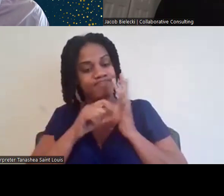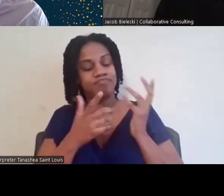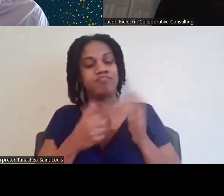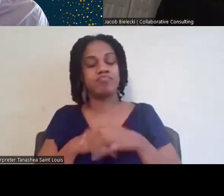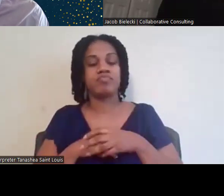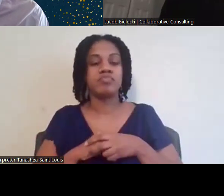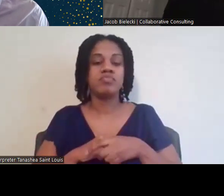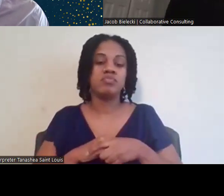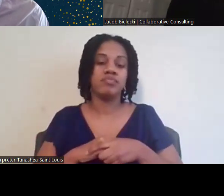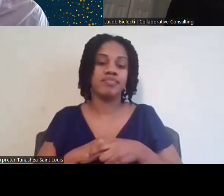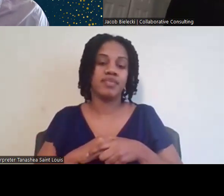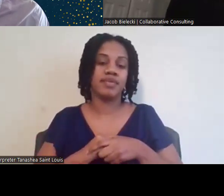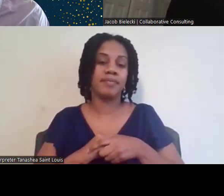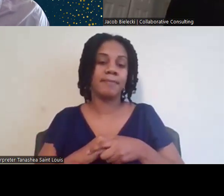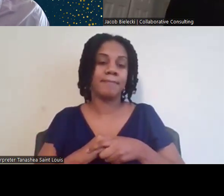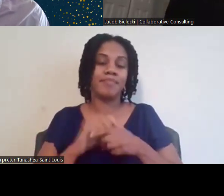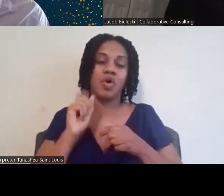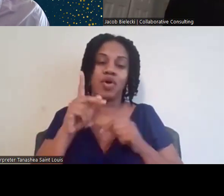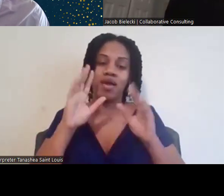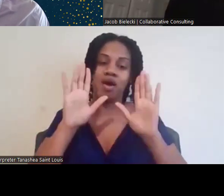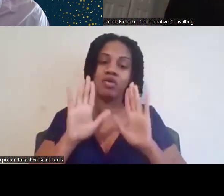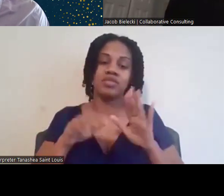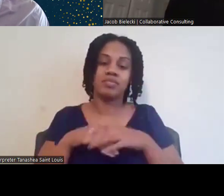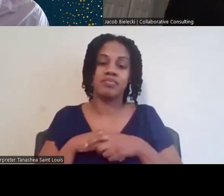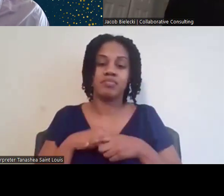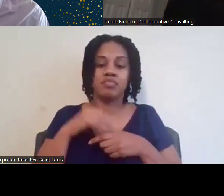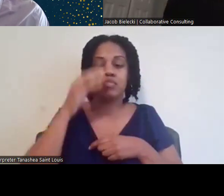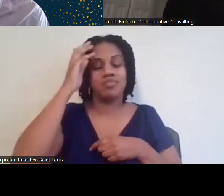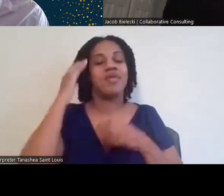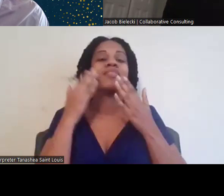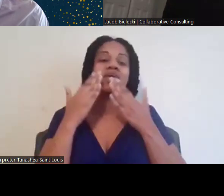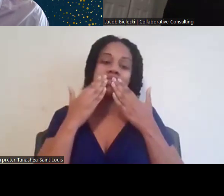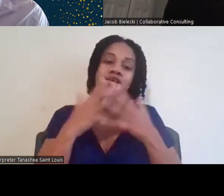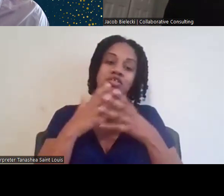Okay. Awesome. Thank you so much.